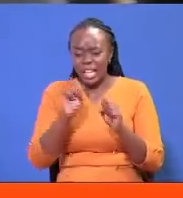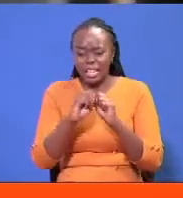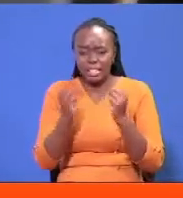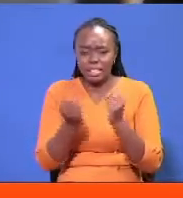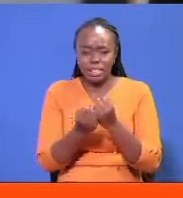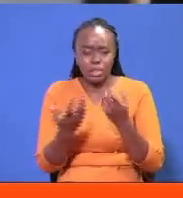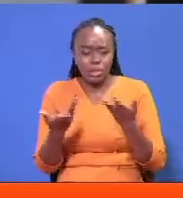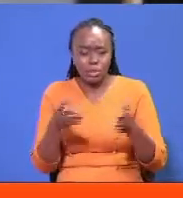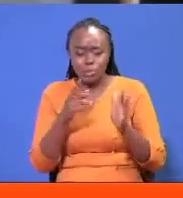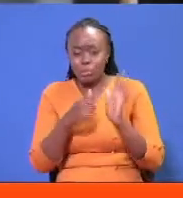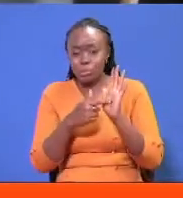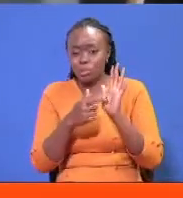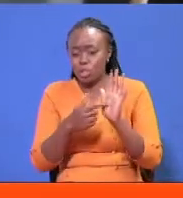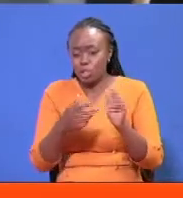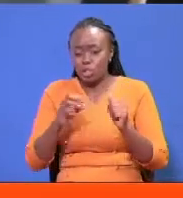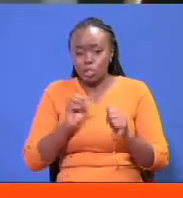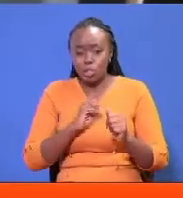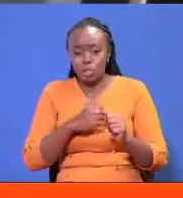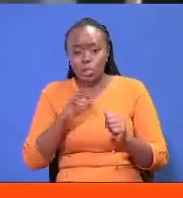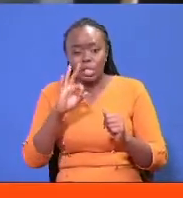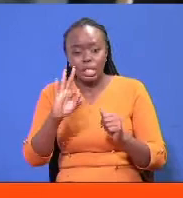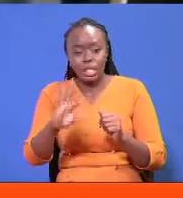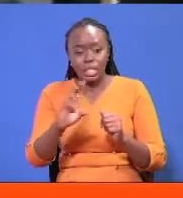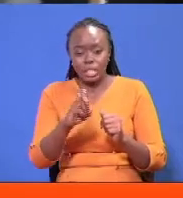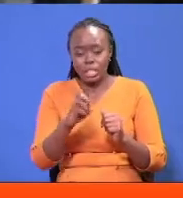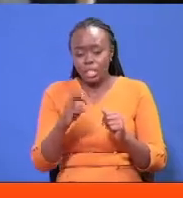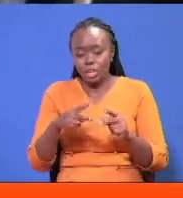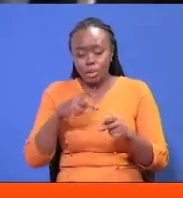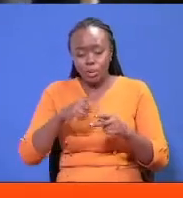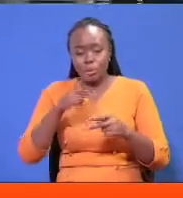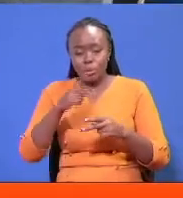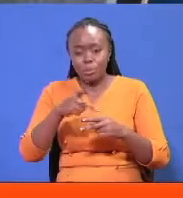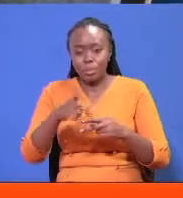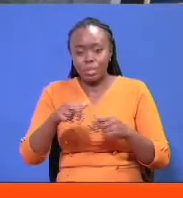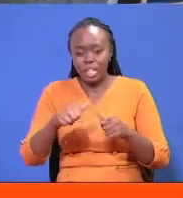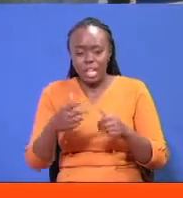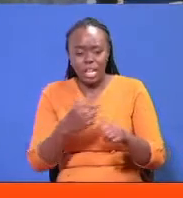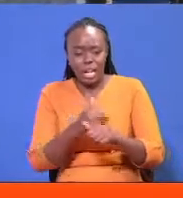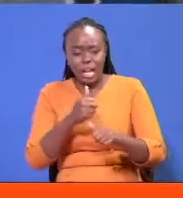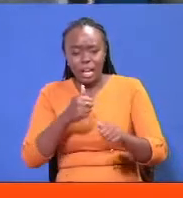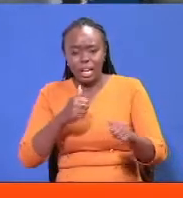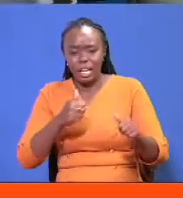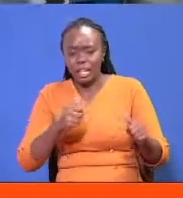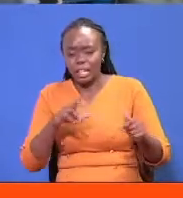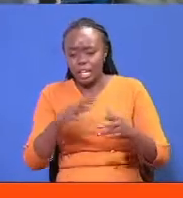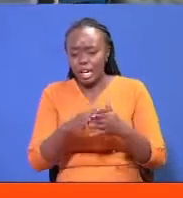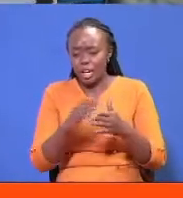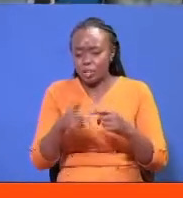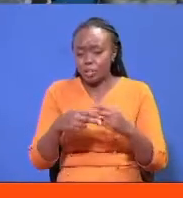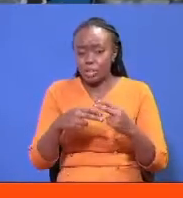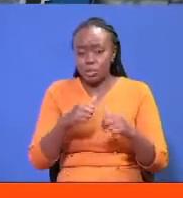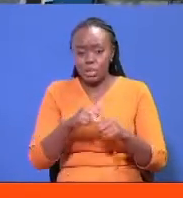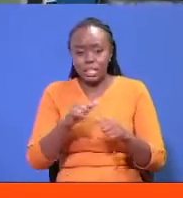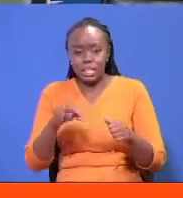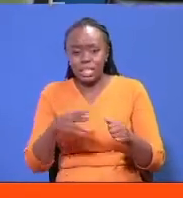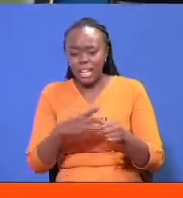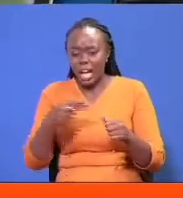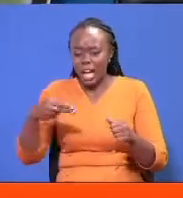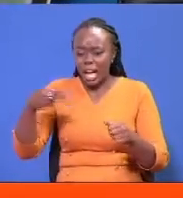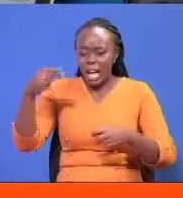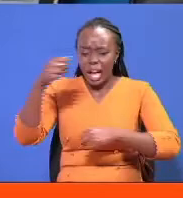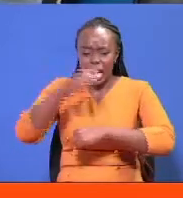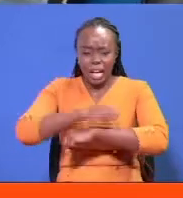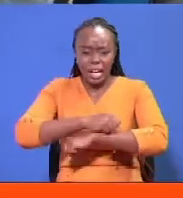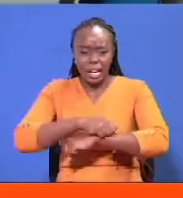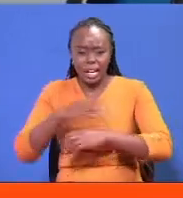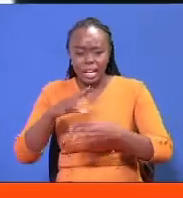the terrestrial or three-dimensional positions of points and the distance and the angles between them. In high school, we learned about